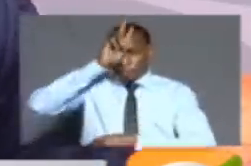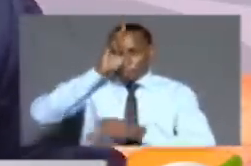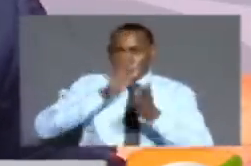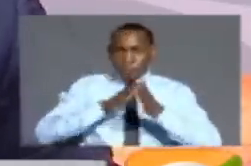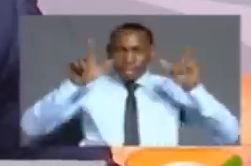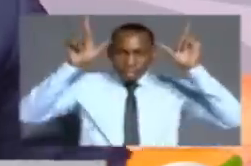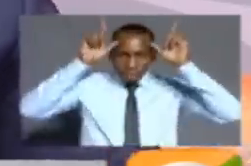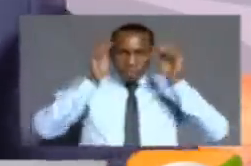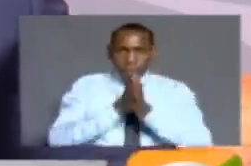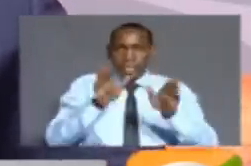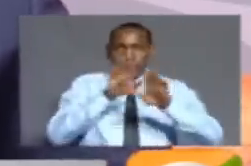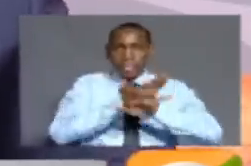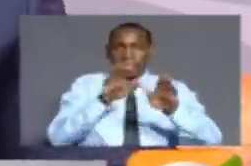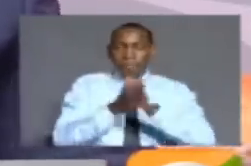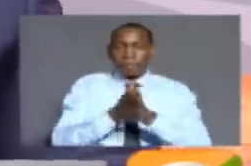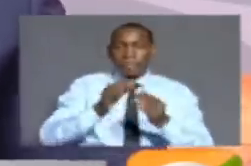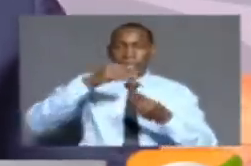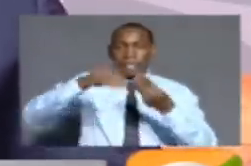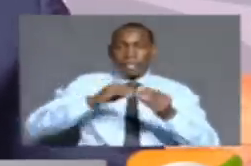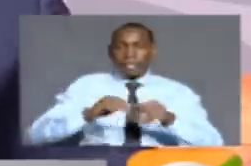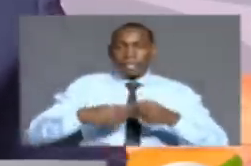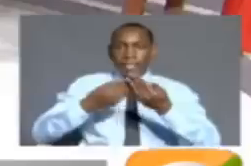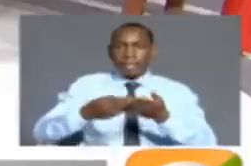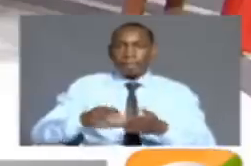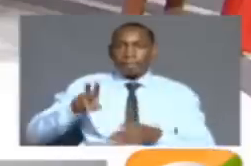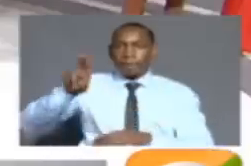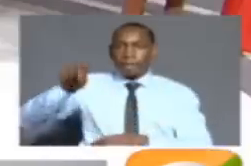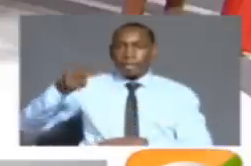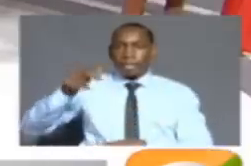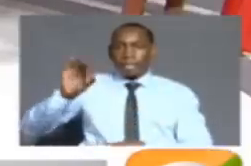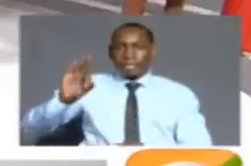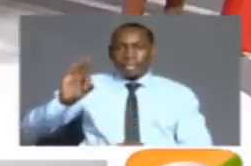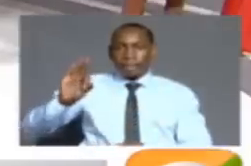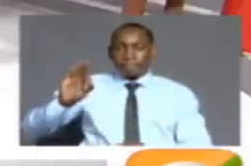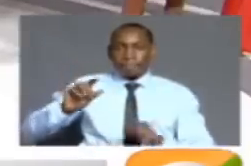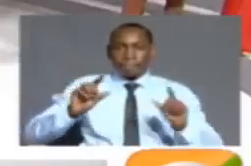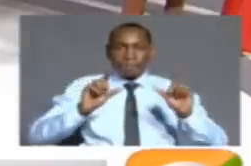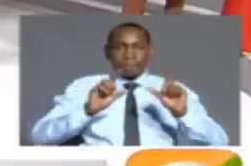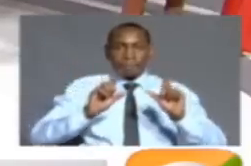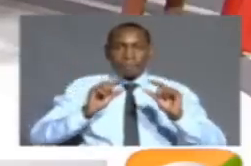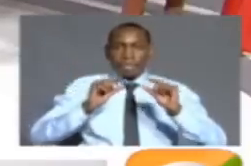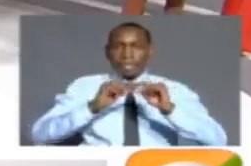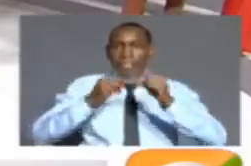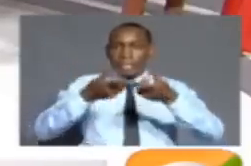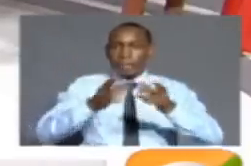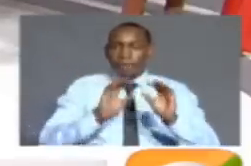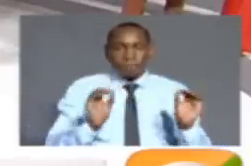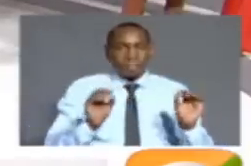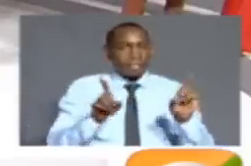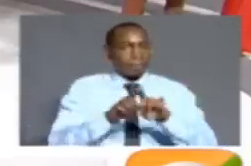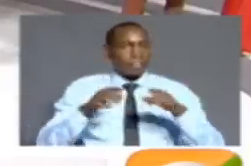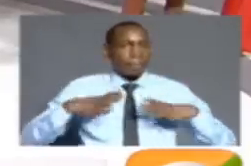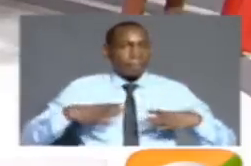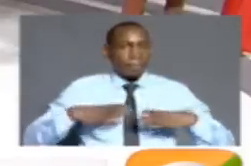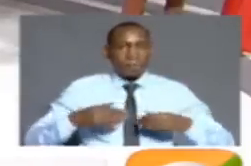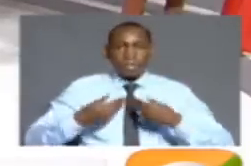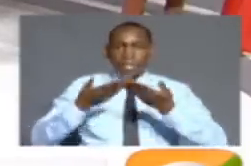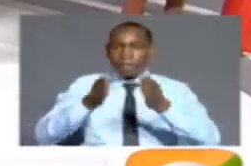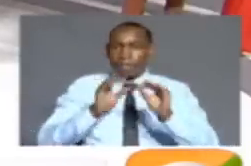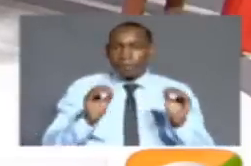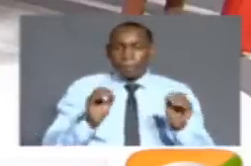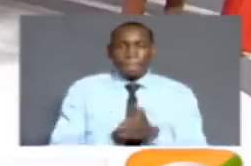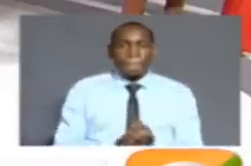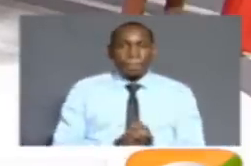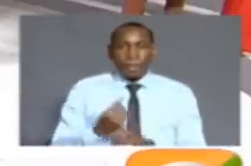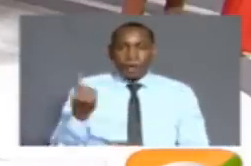cows and everything and to avocados. Give you NHIF cards. And they are not now. And they are not given. Right. They are not given any. Even the people, the citizens are not given. So the